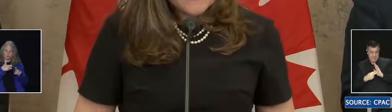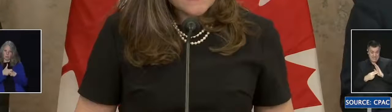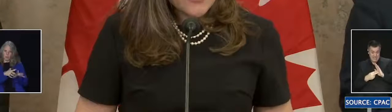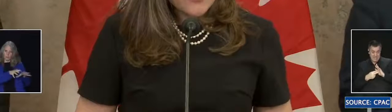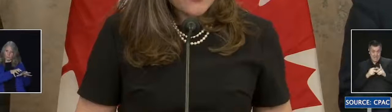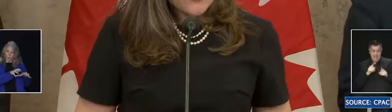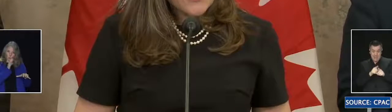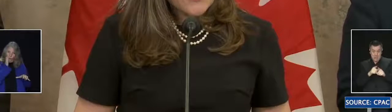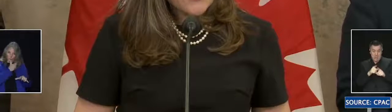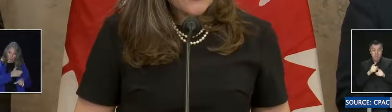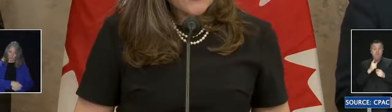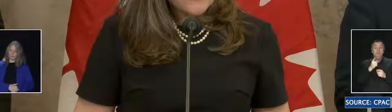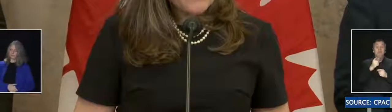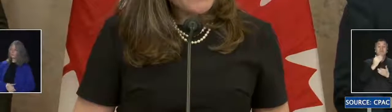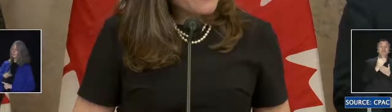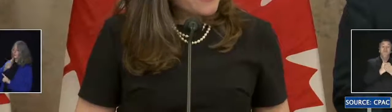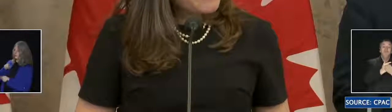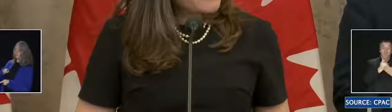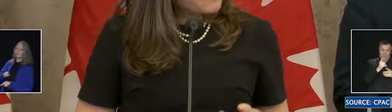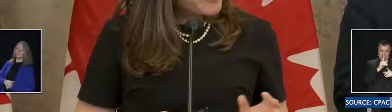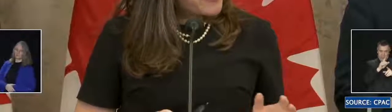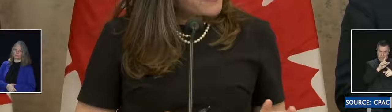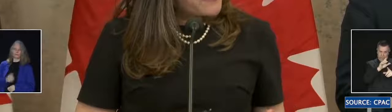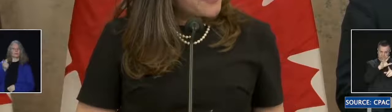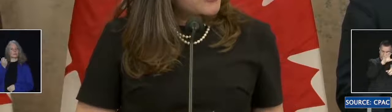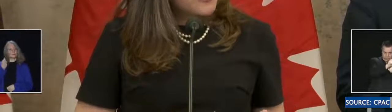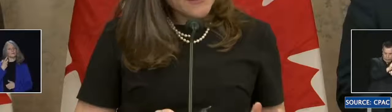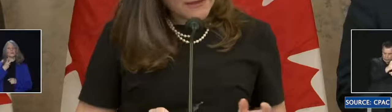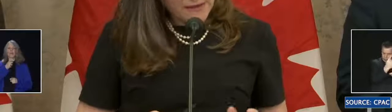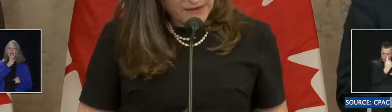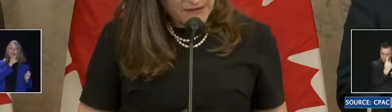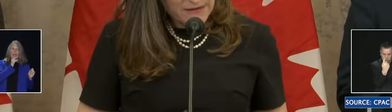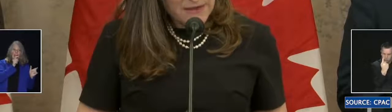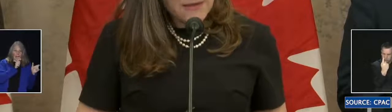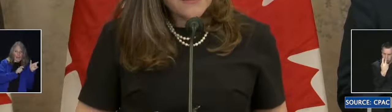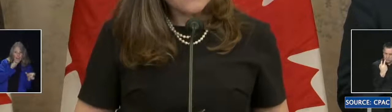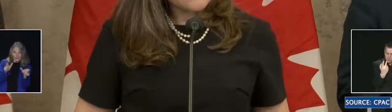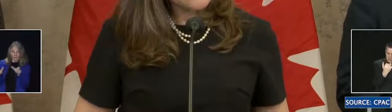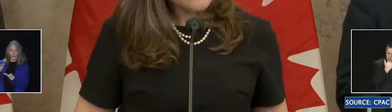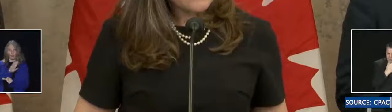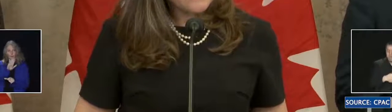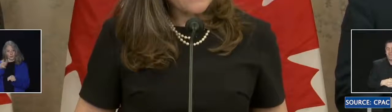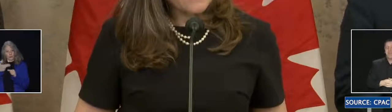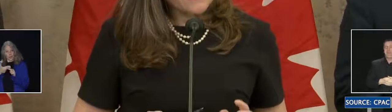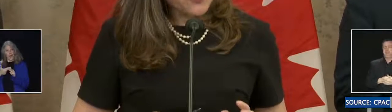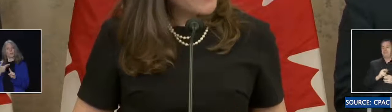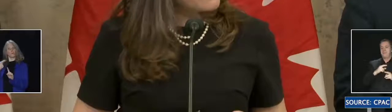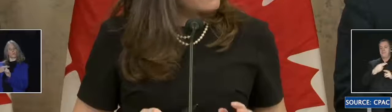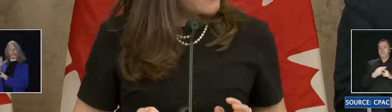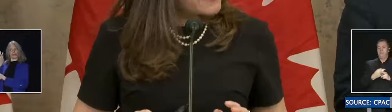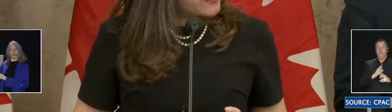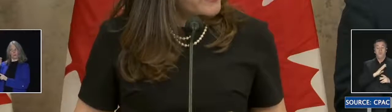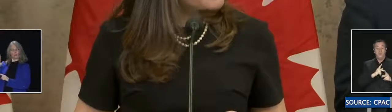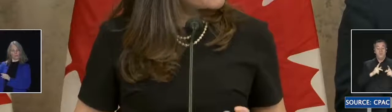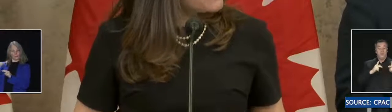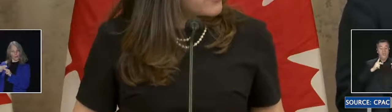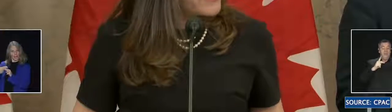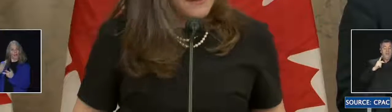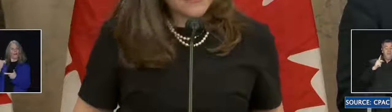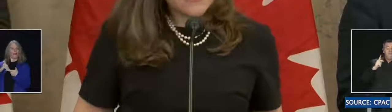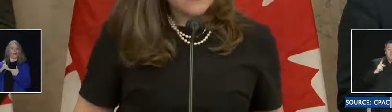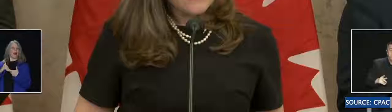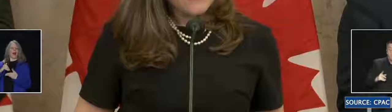Okay, so the names of both individuals and entities, as well as